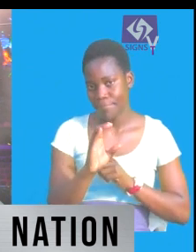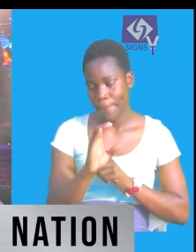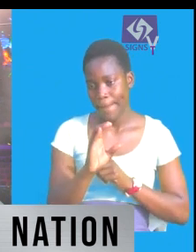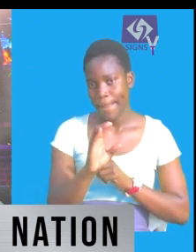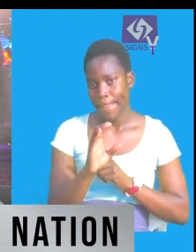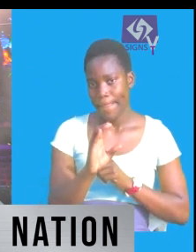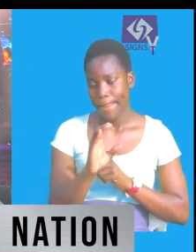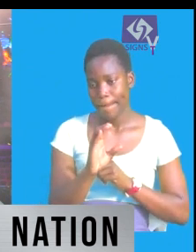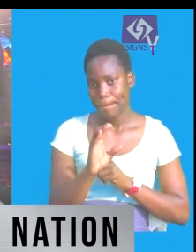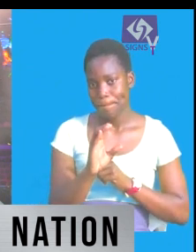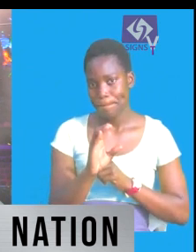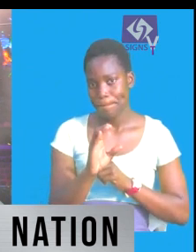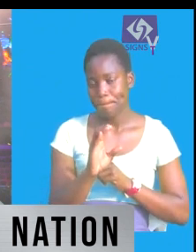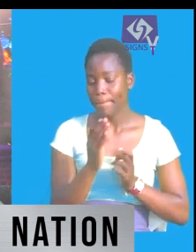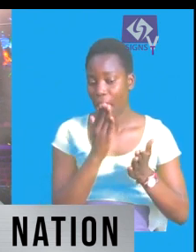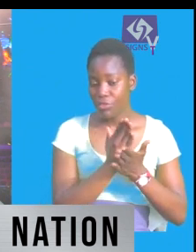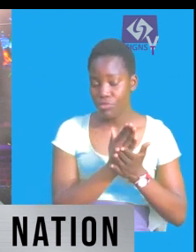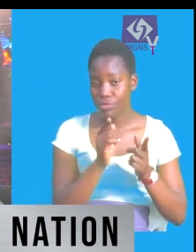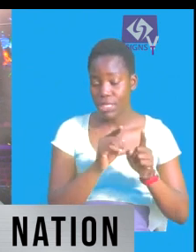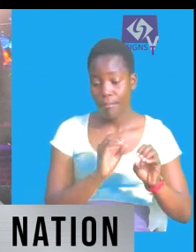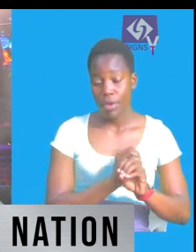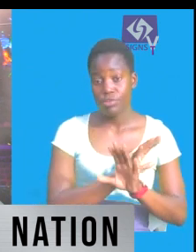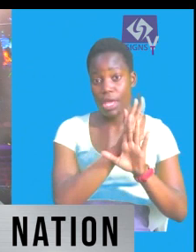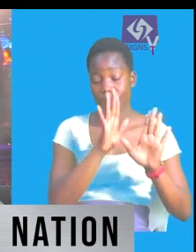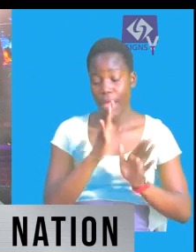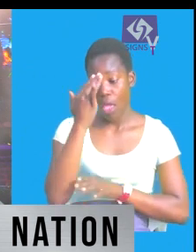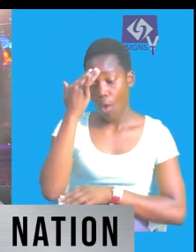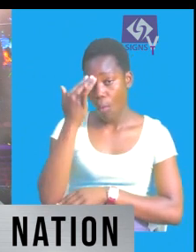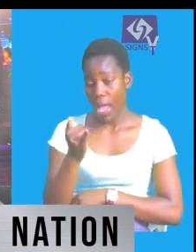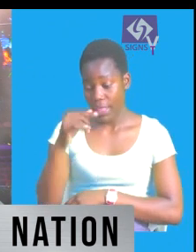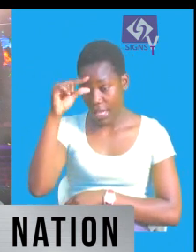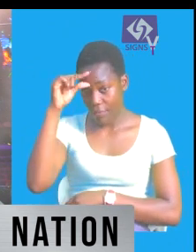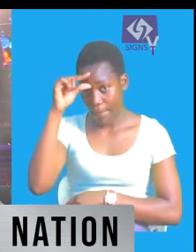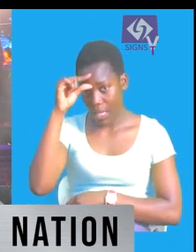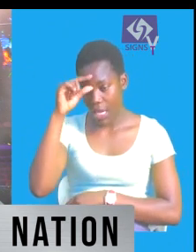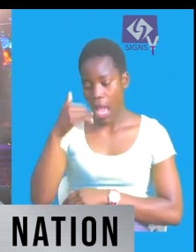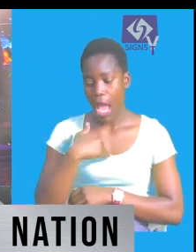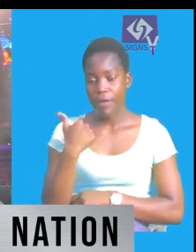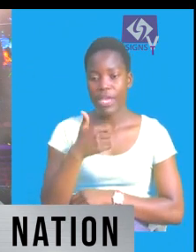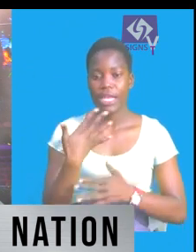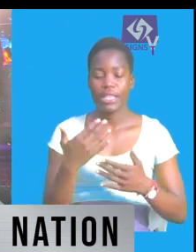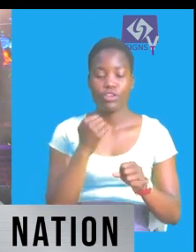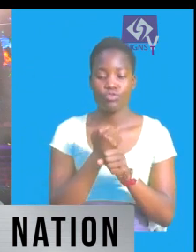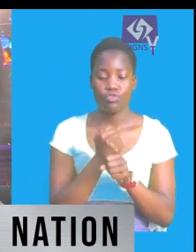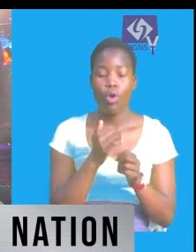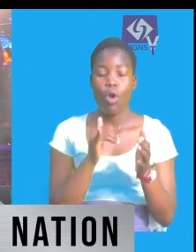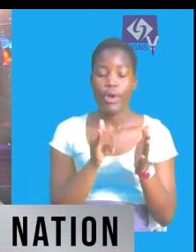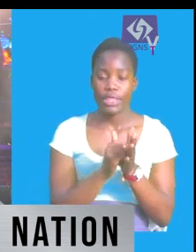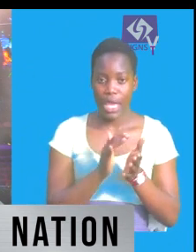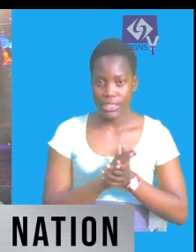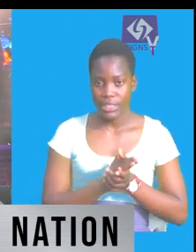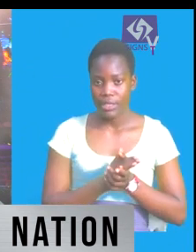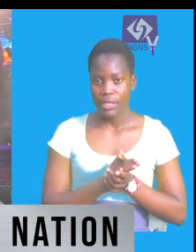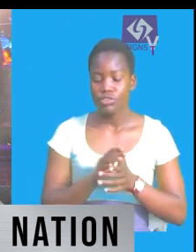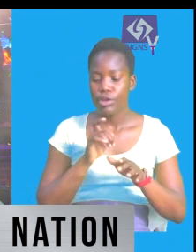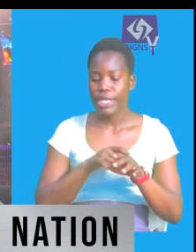is truth and transparent, why does the government have anything to do with it? You know? Yeah. Like when you